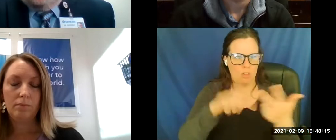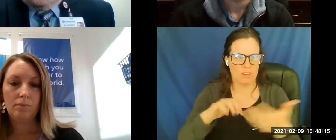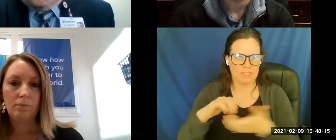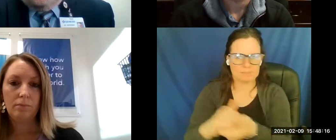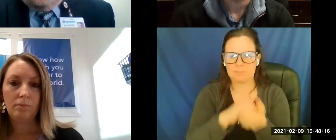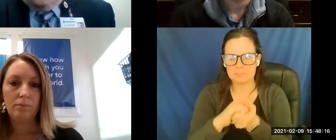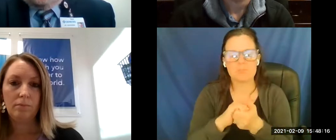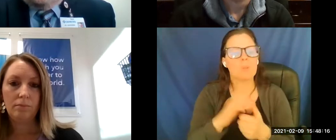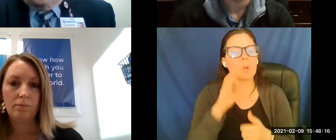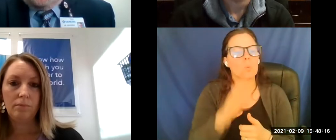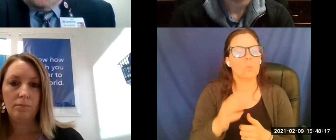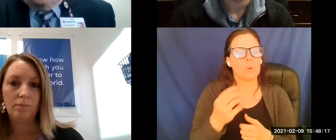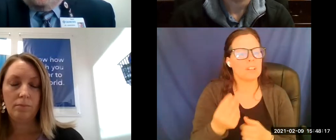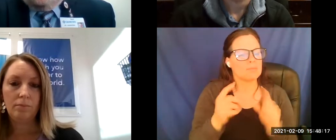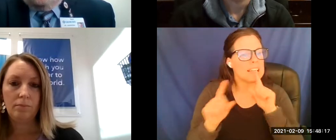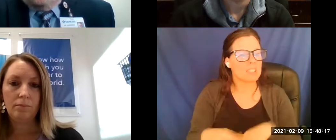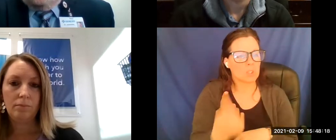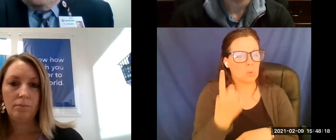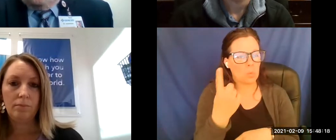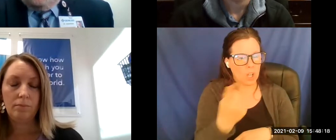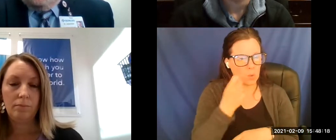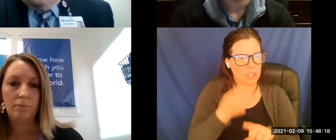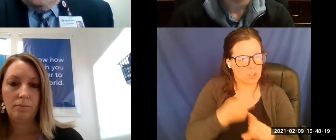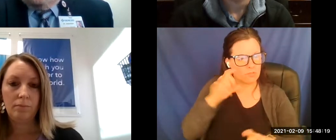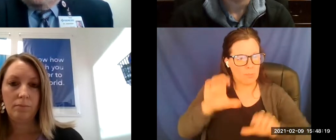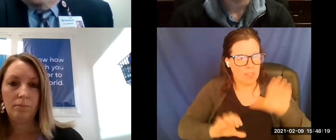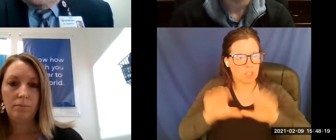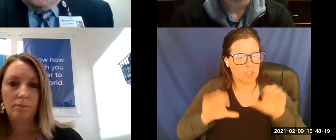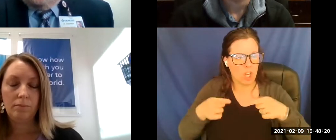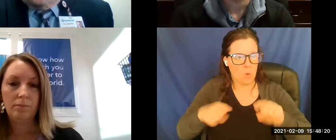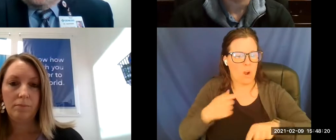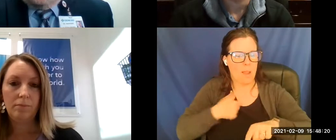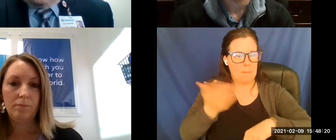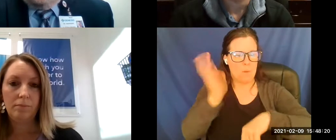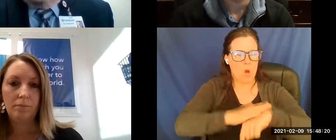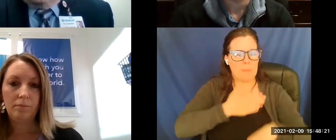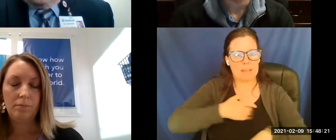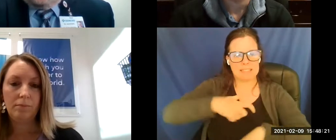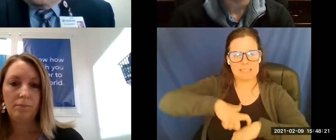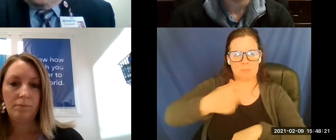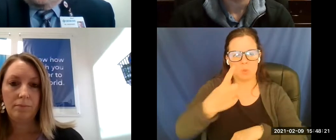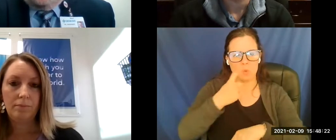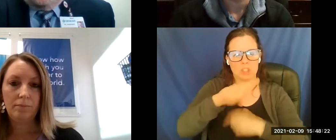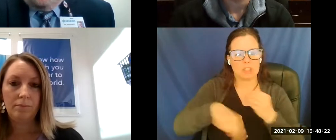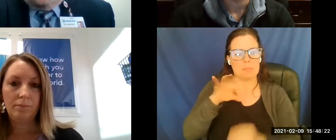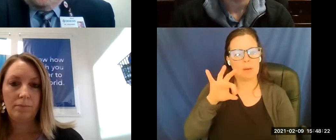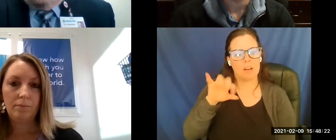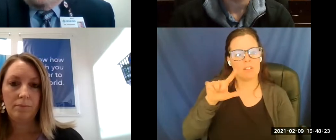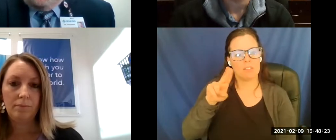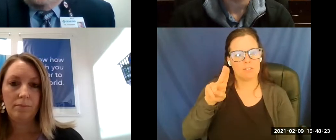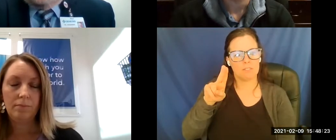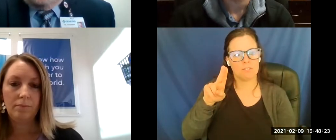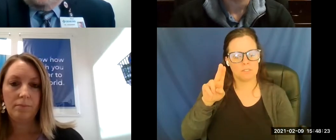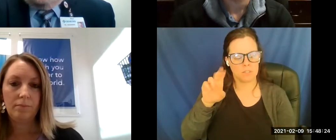I will just take one question from the chat while I'm on my time. There was a question about flu season, and I'd welcome any